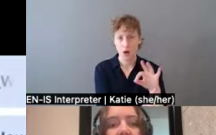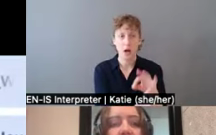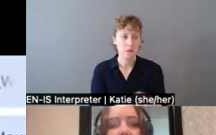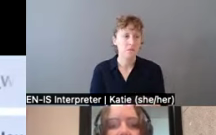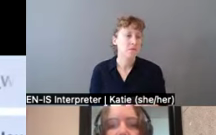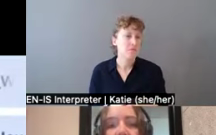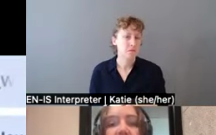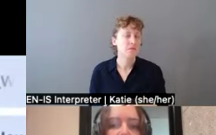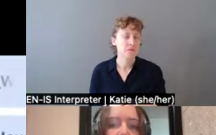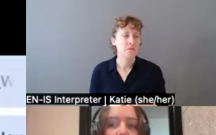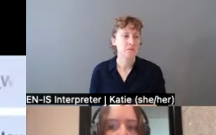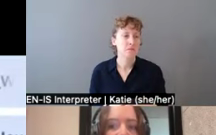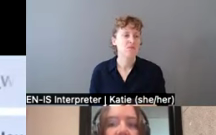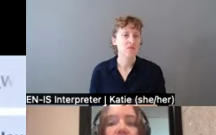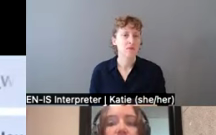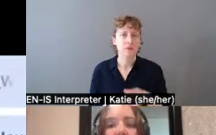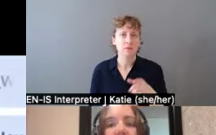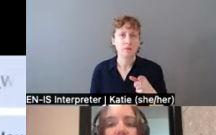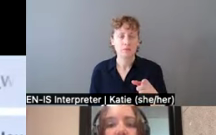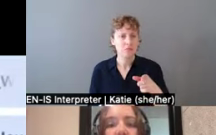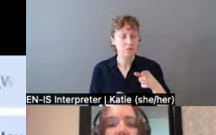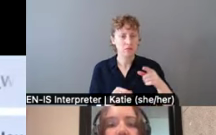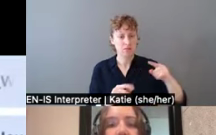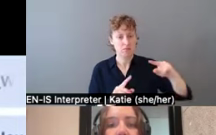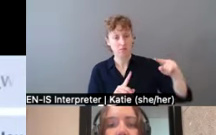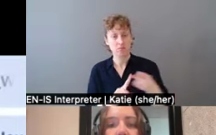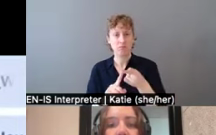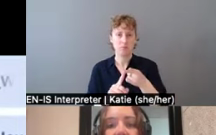problem statement and the main issue your project your